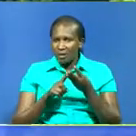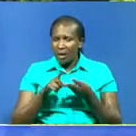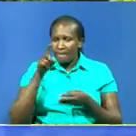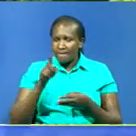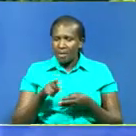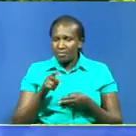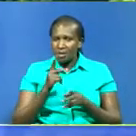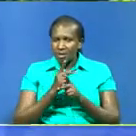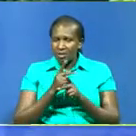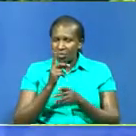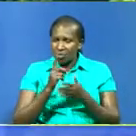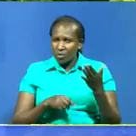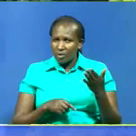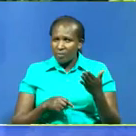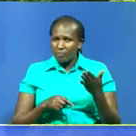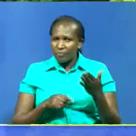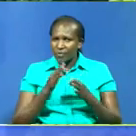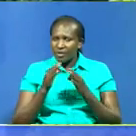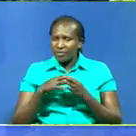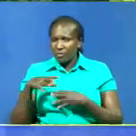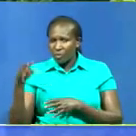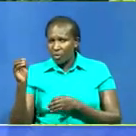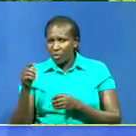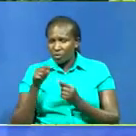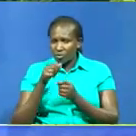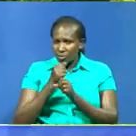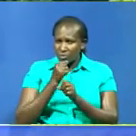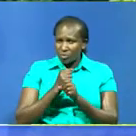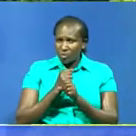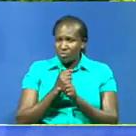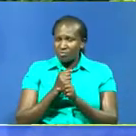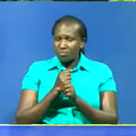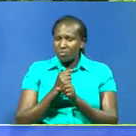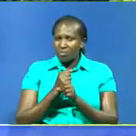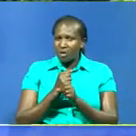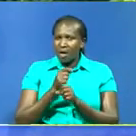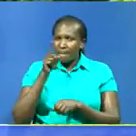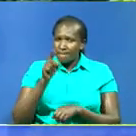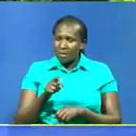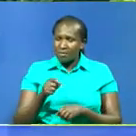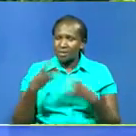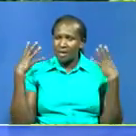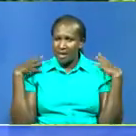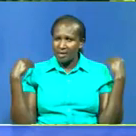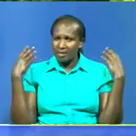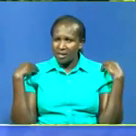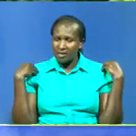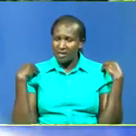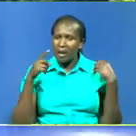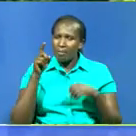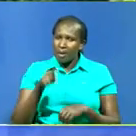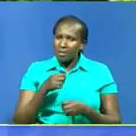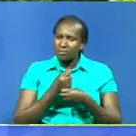fit. If I'm going to do this job, I can't be lazy. I have to exercise. I have to eat well. I have to make